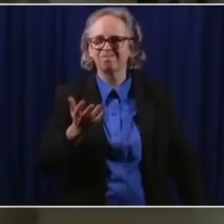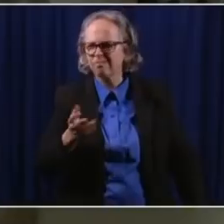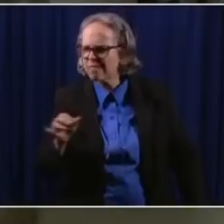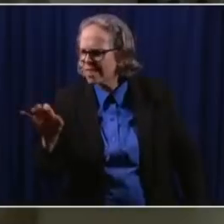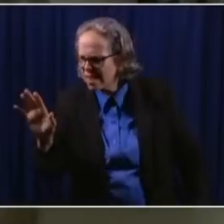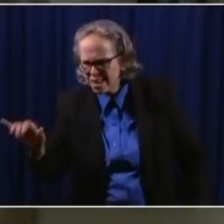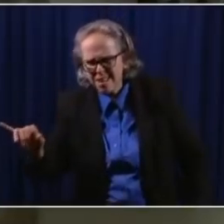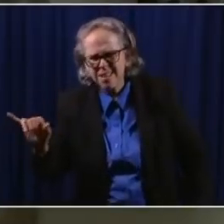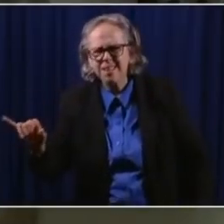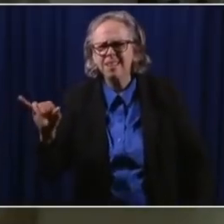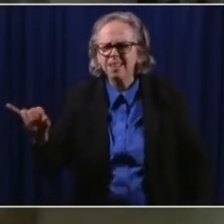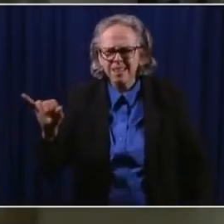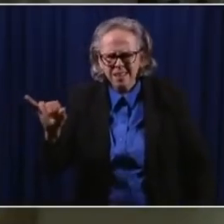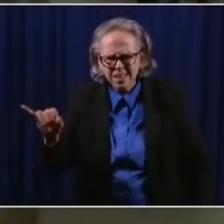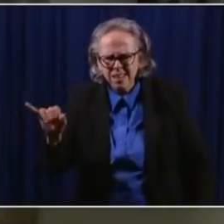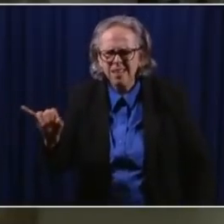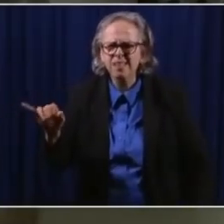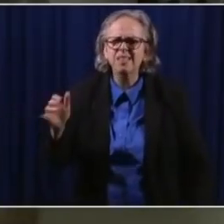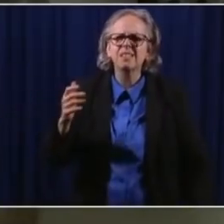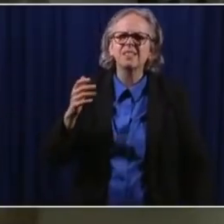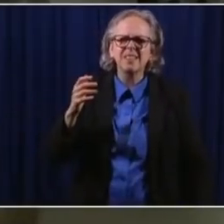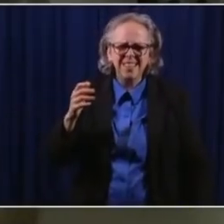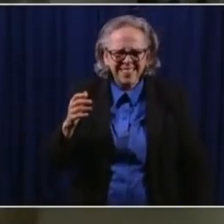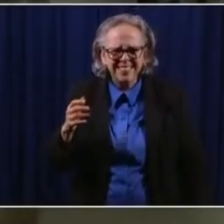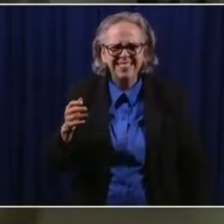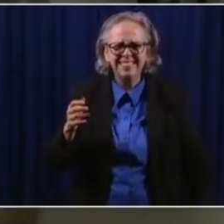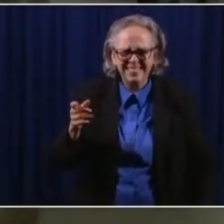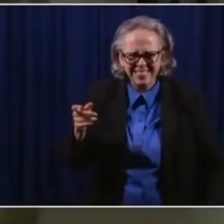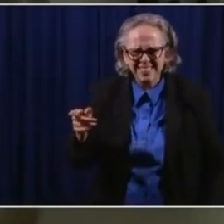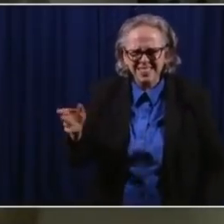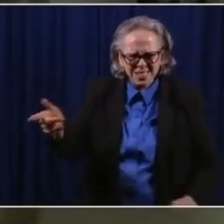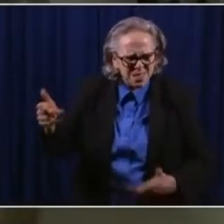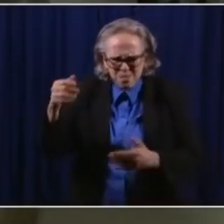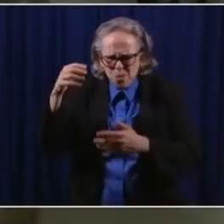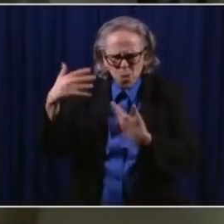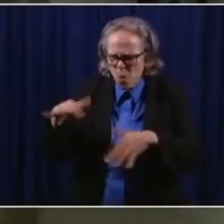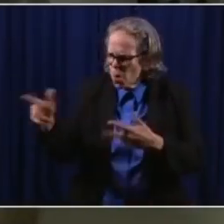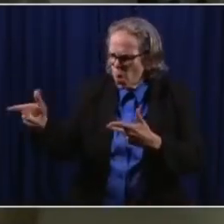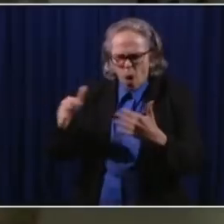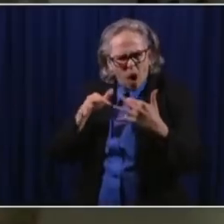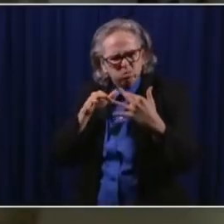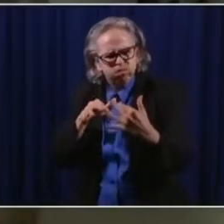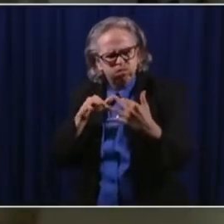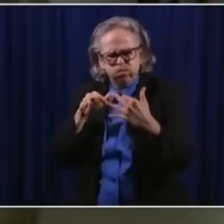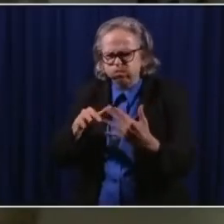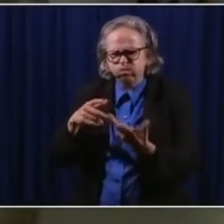far, but you've been battling this for some time, you and your team.